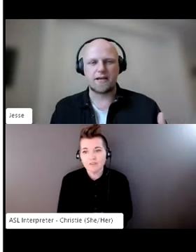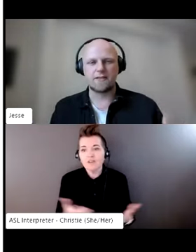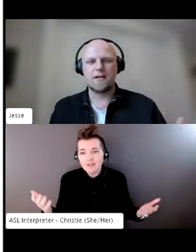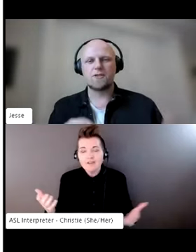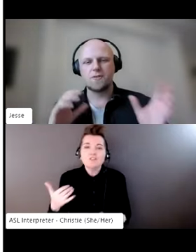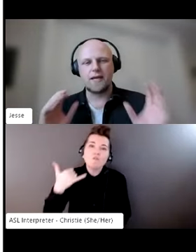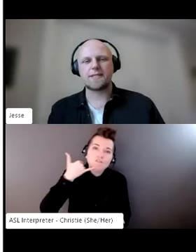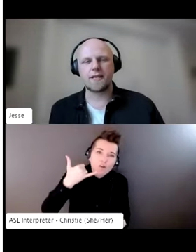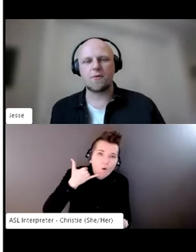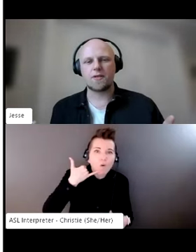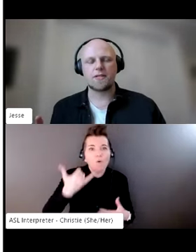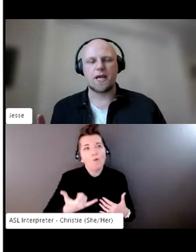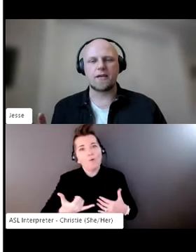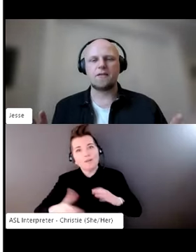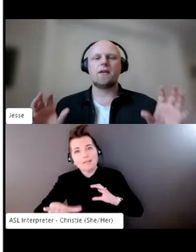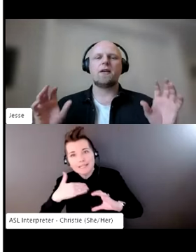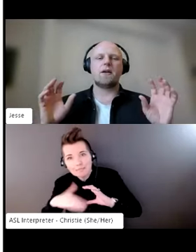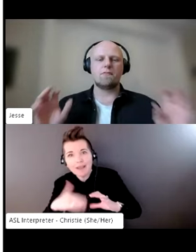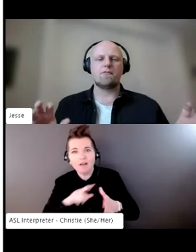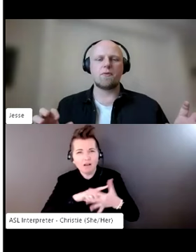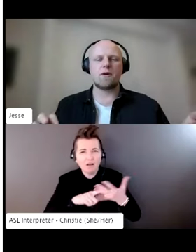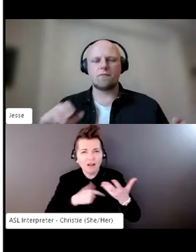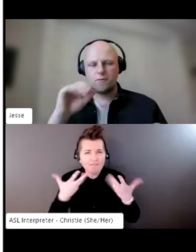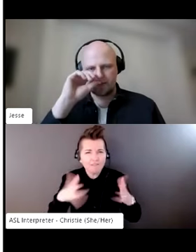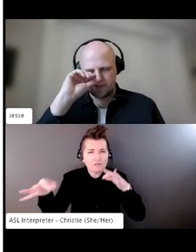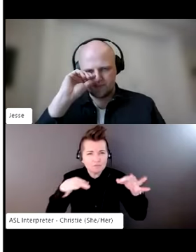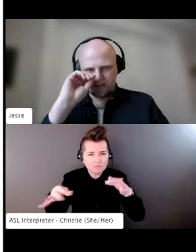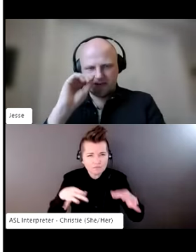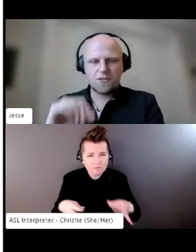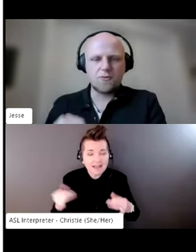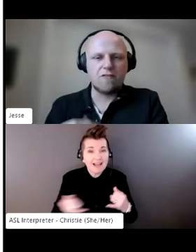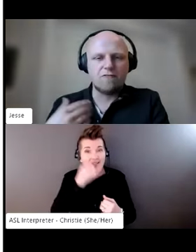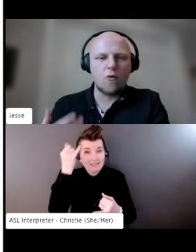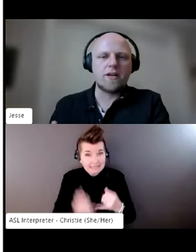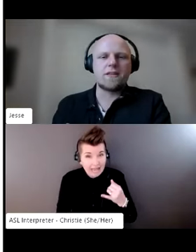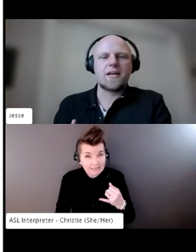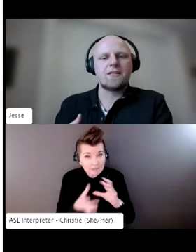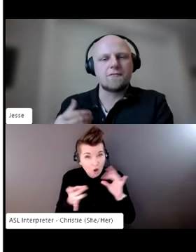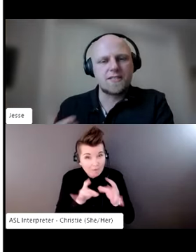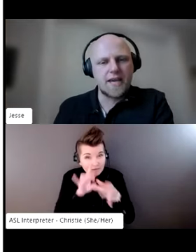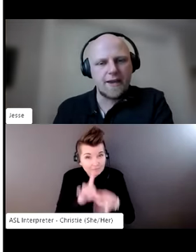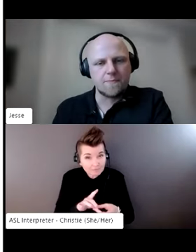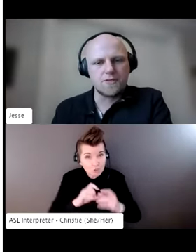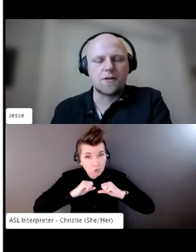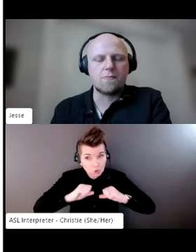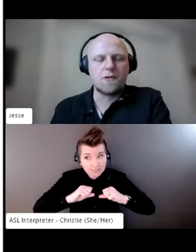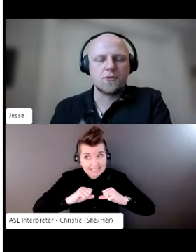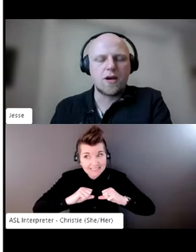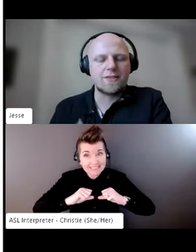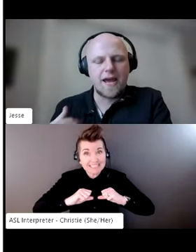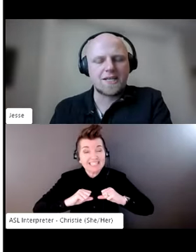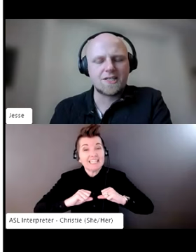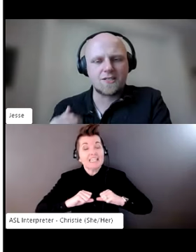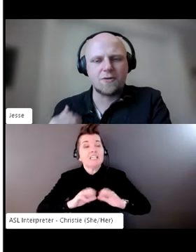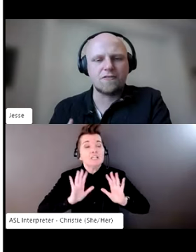everything like that. So the last thing I want to say before we go over to questions, when it comes to avoiding the kinds of scams that could be